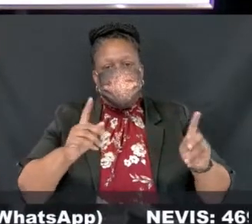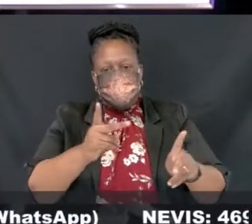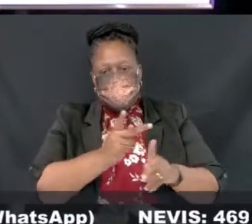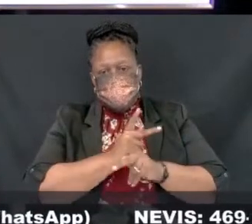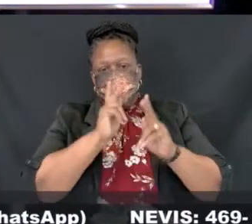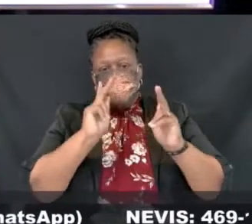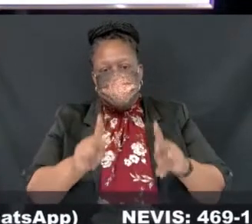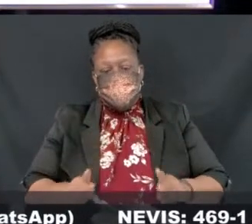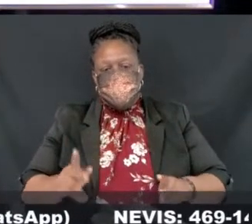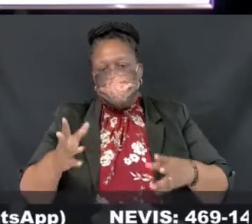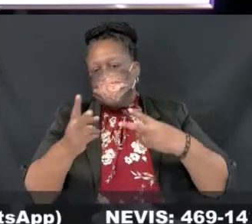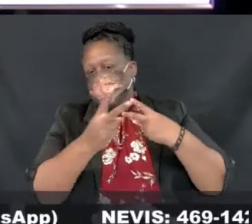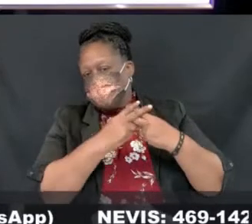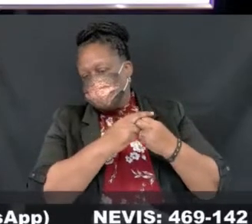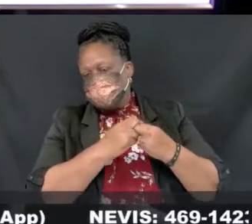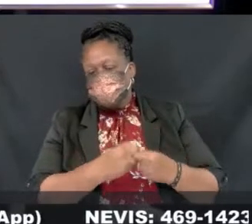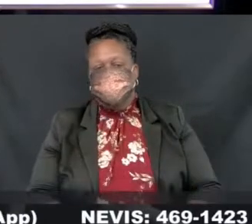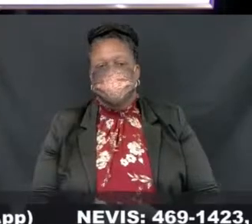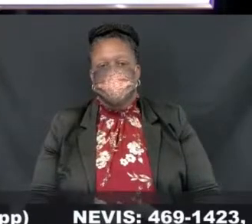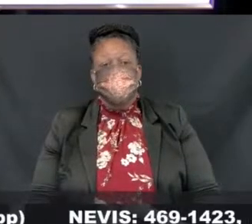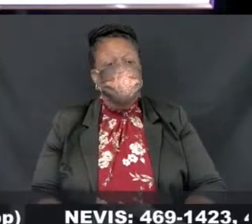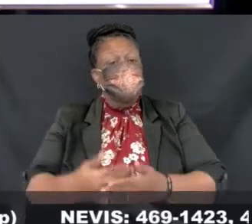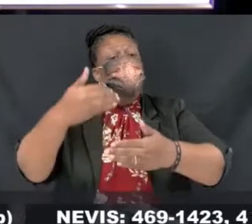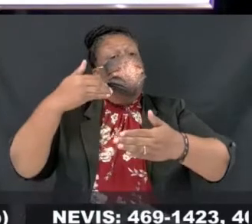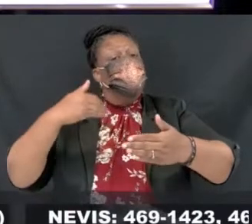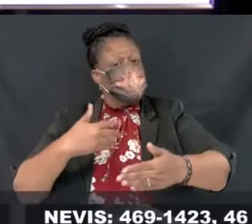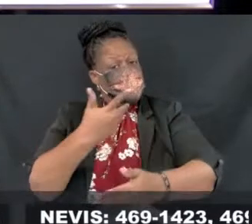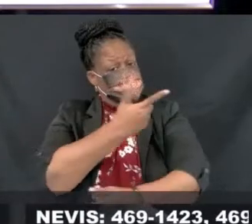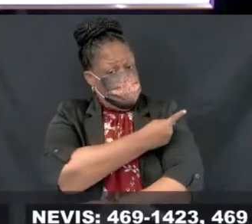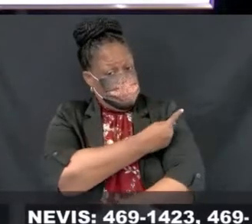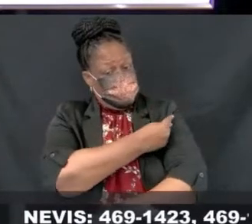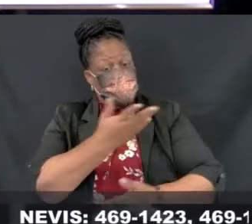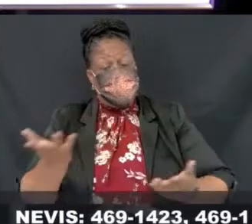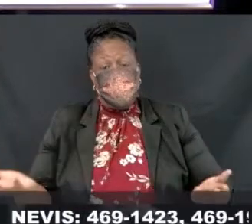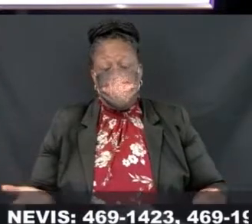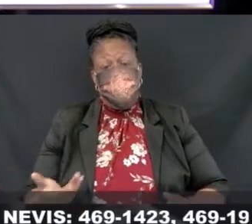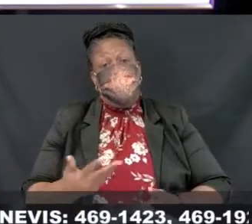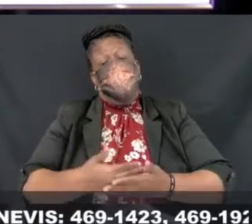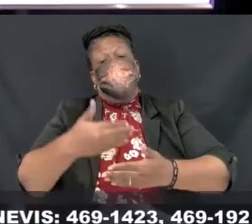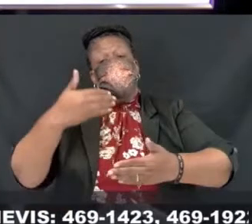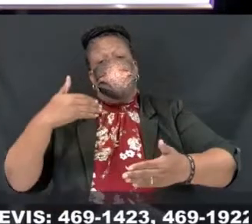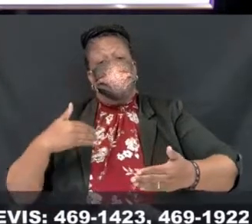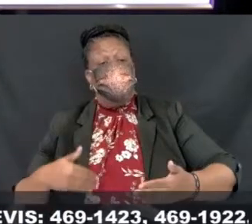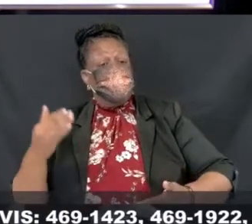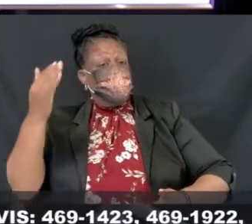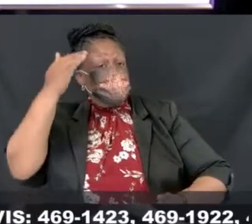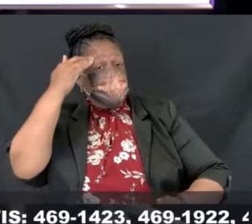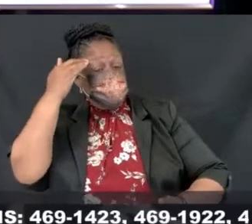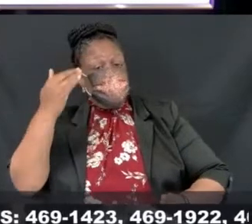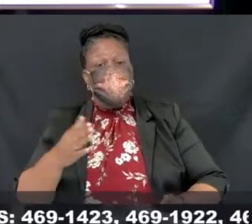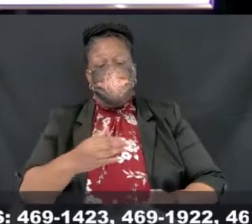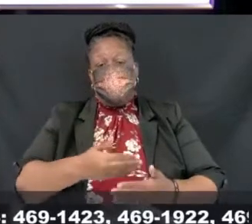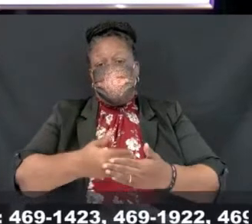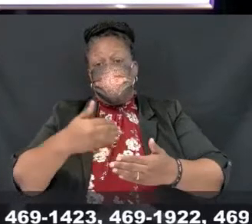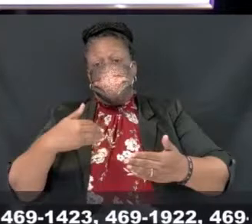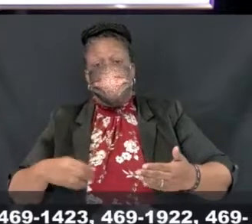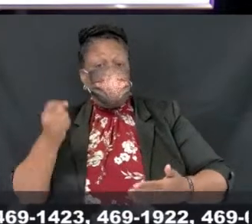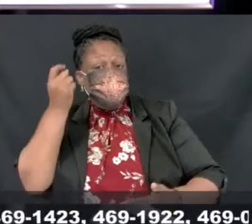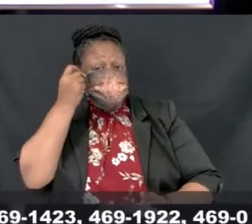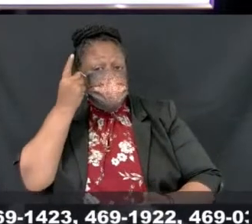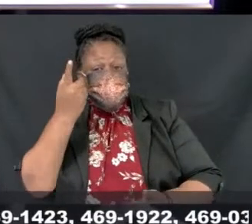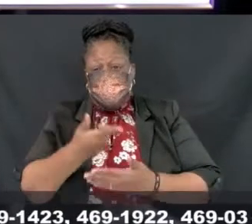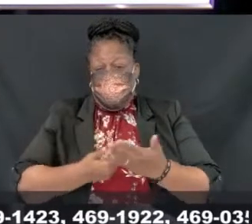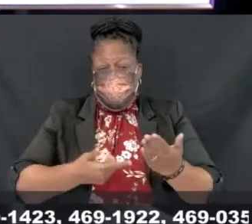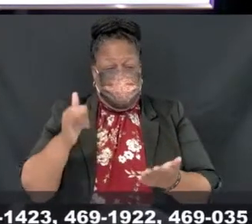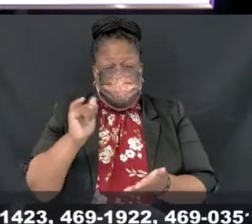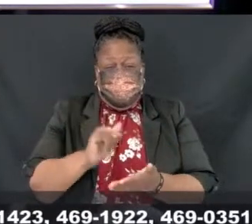before vaccines and before the knowledge of the effectiveness of non-pharmaceuticals, and getting infected was literally